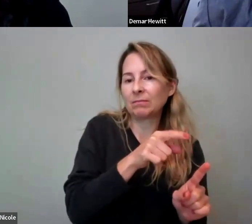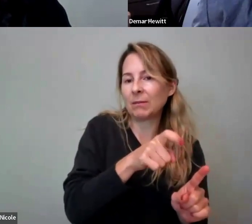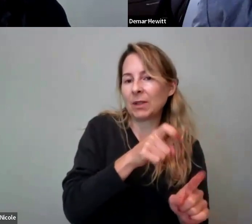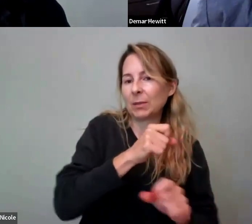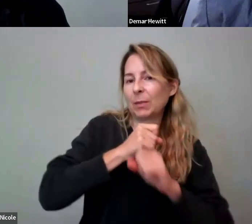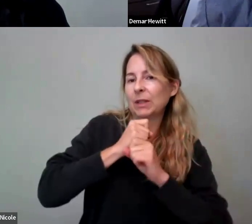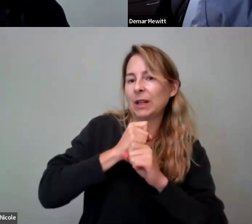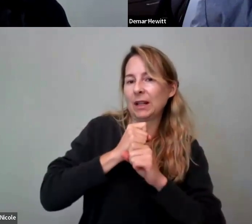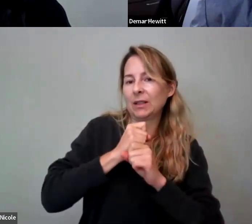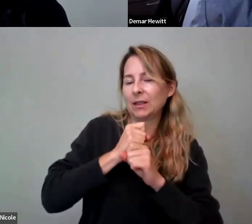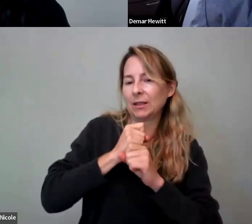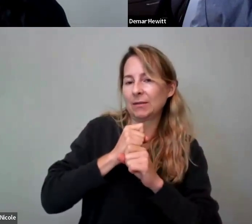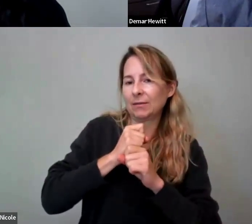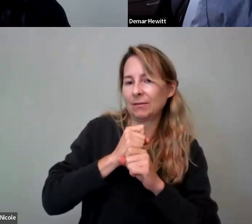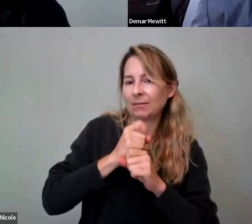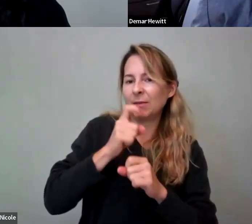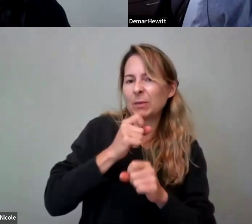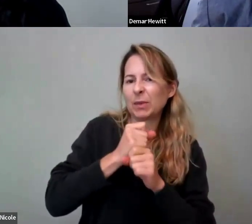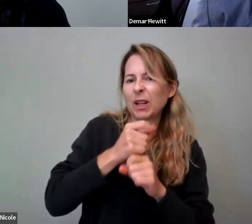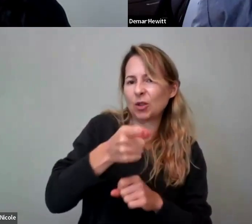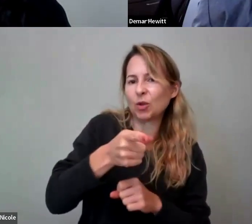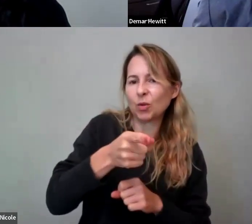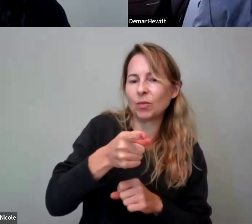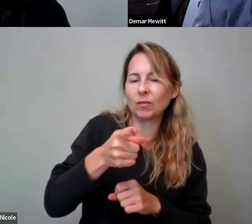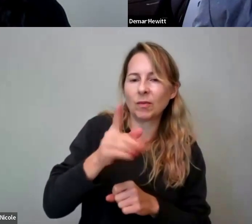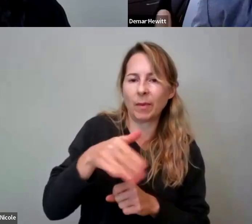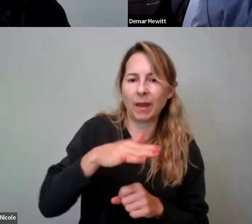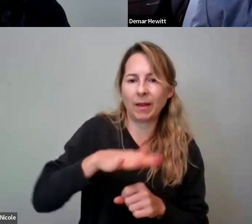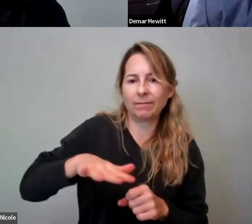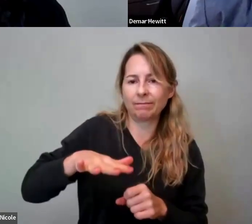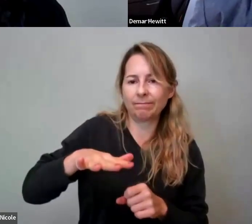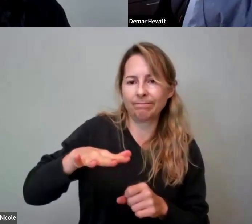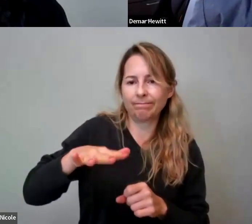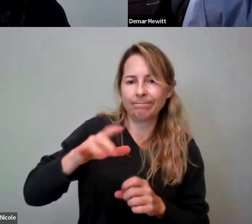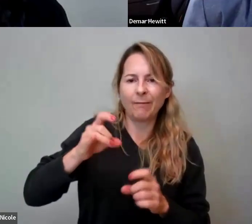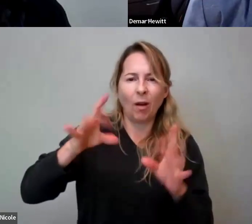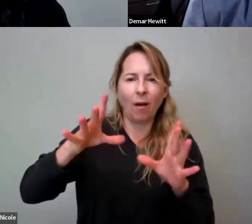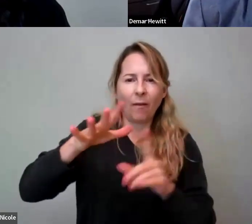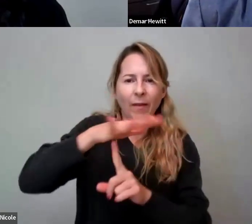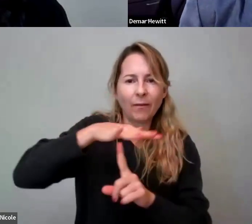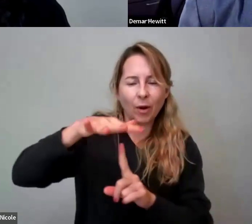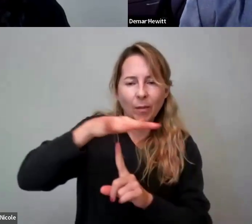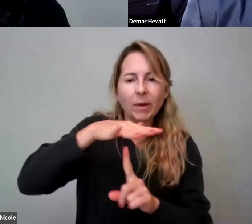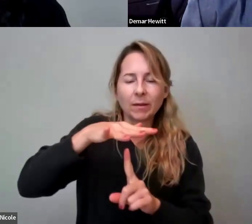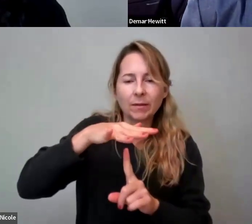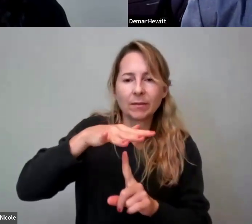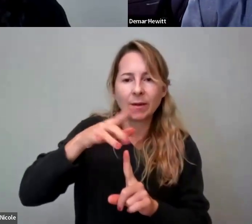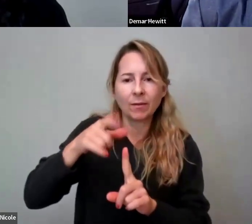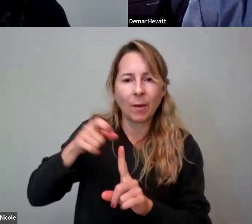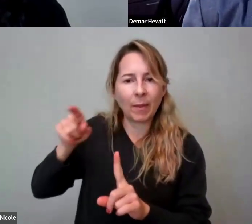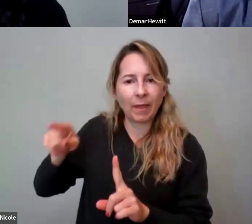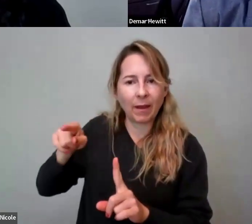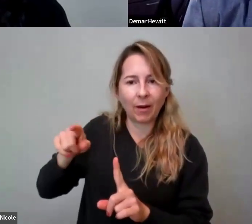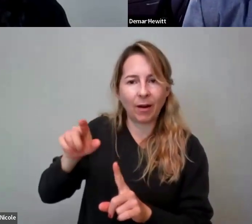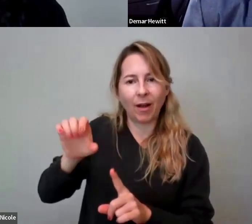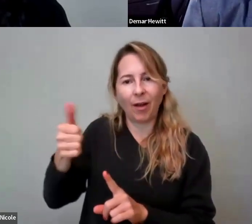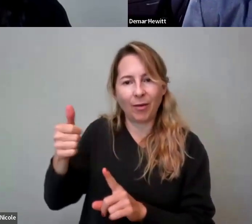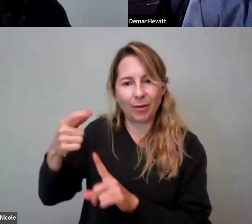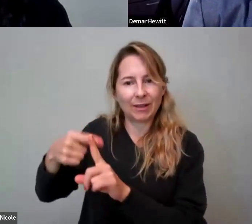you from that toxic environment that's caused by the tenant's harassment. And so the landlord can still be